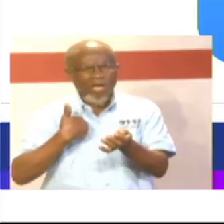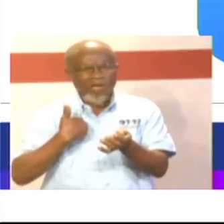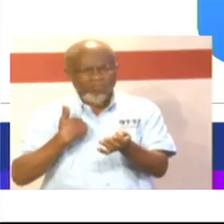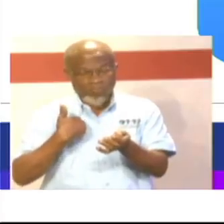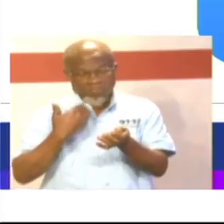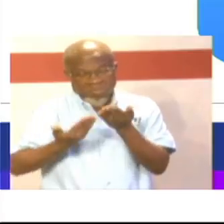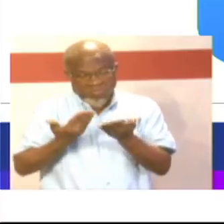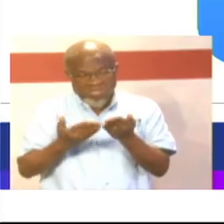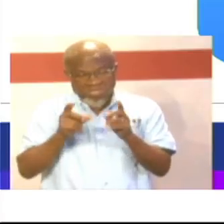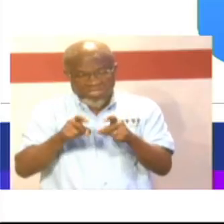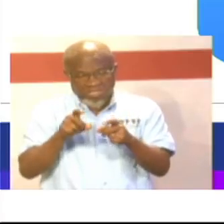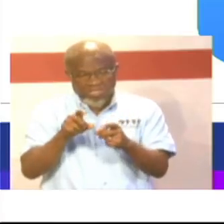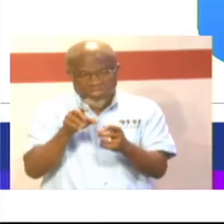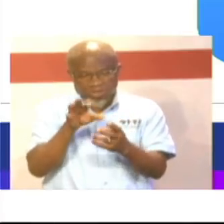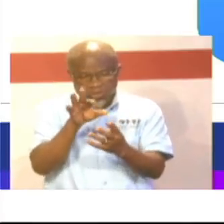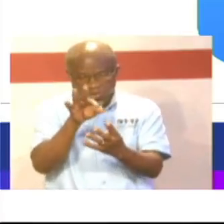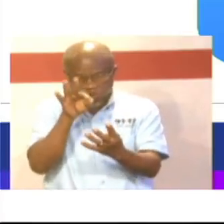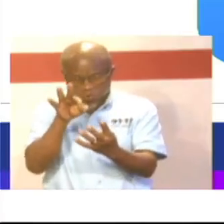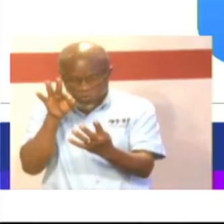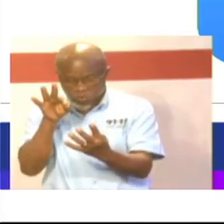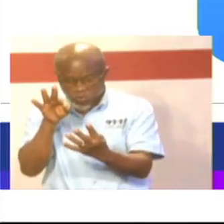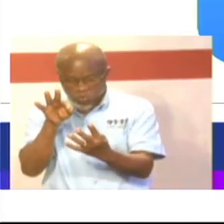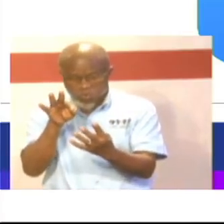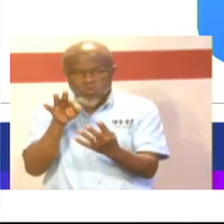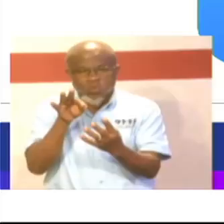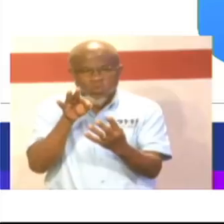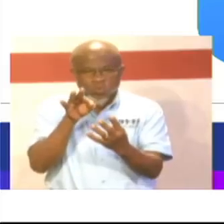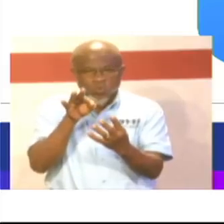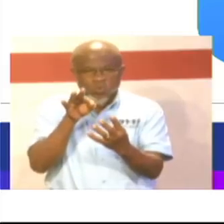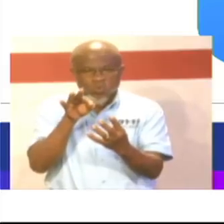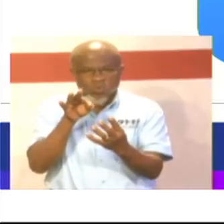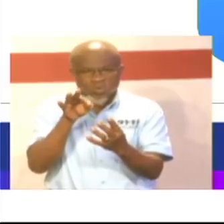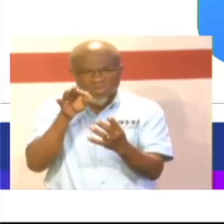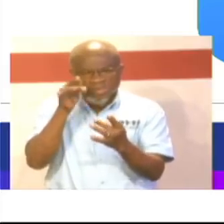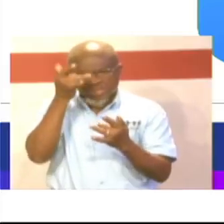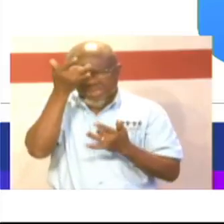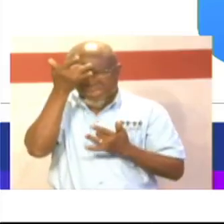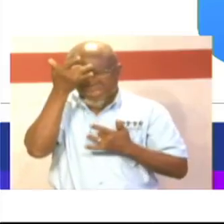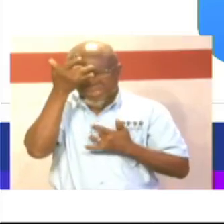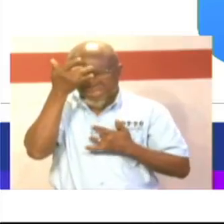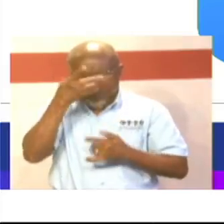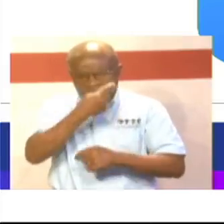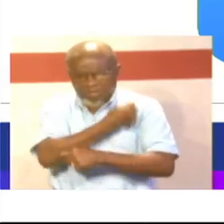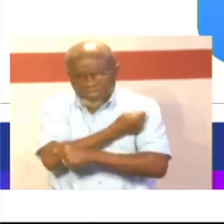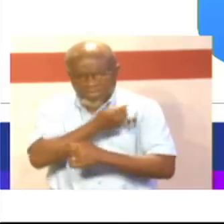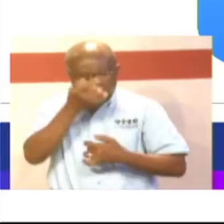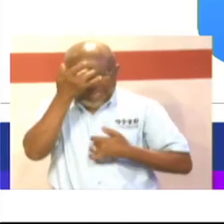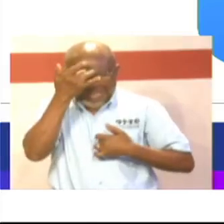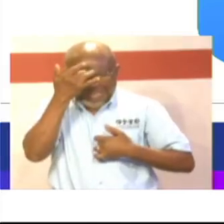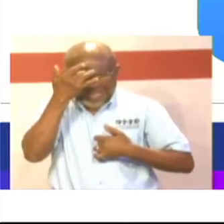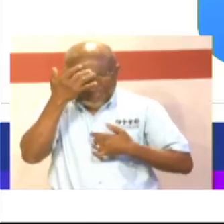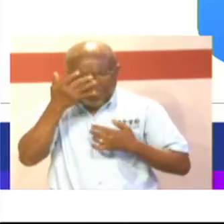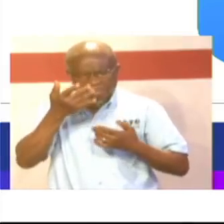have to choose vaccinated patients. There's much discussion on the local media